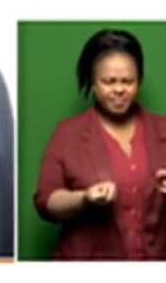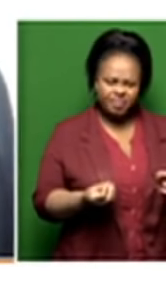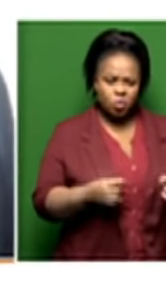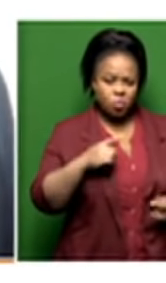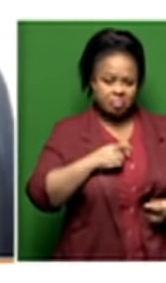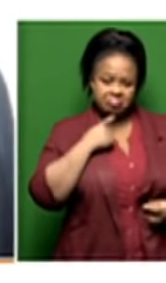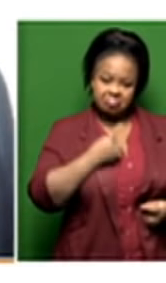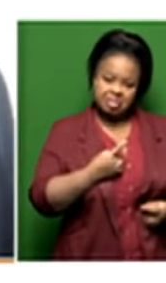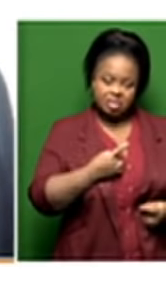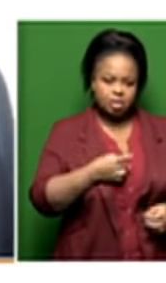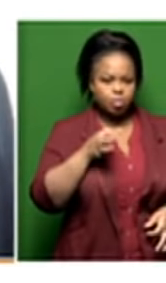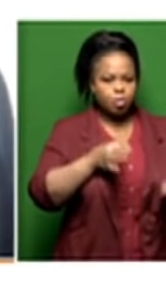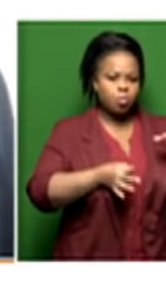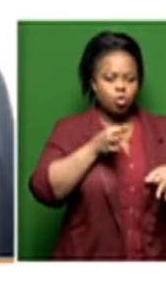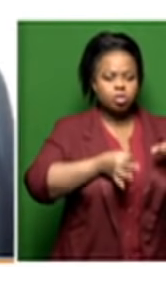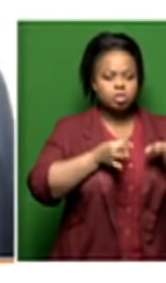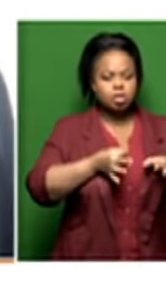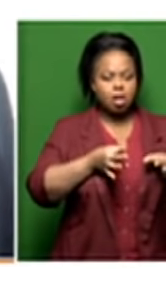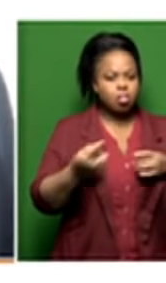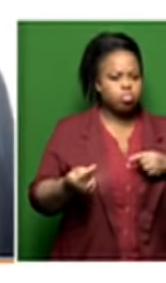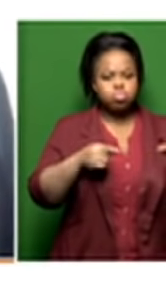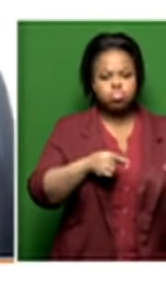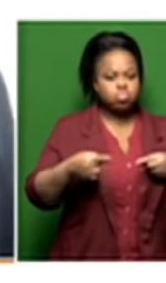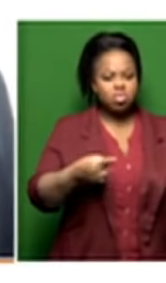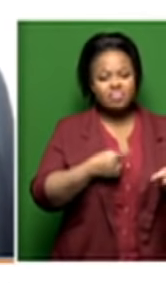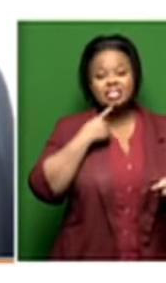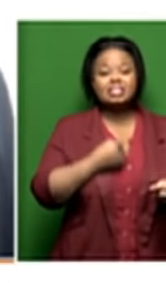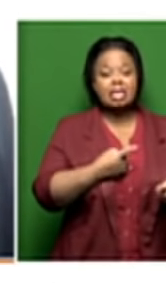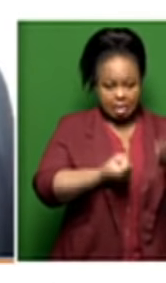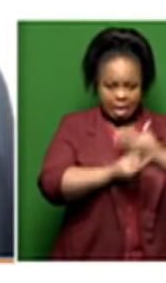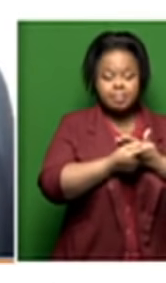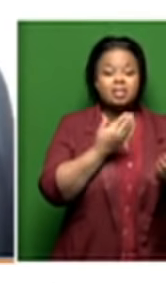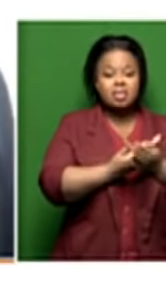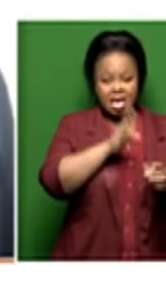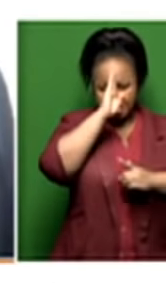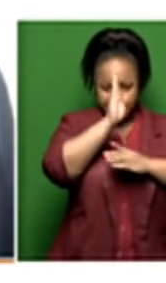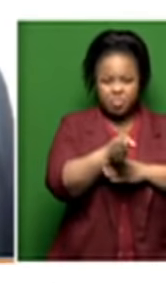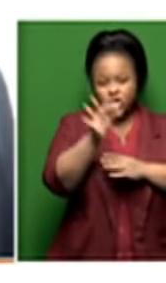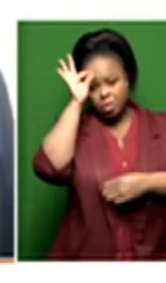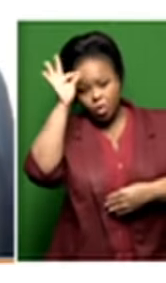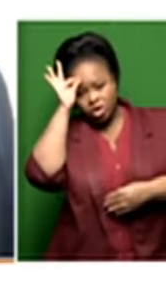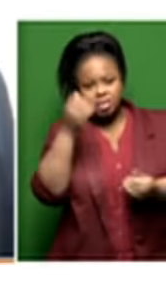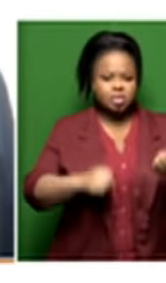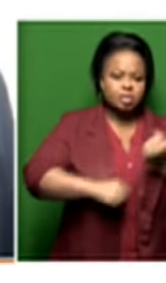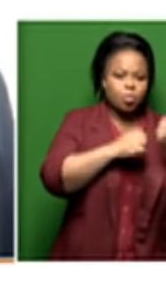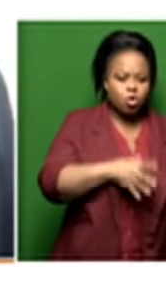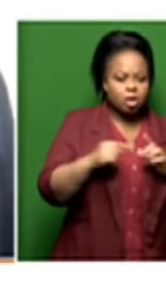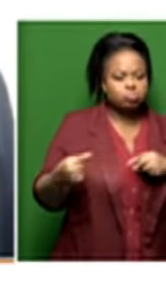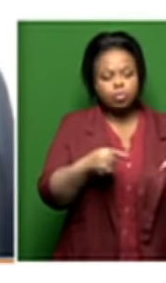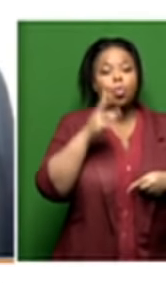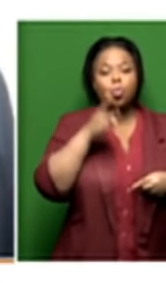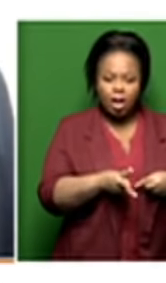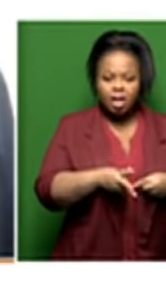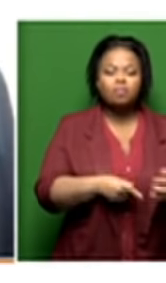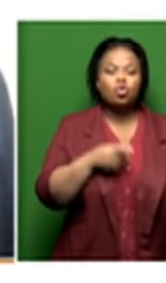a political upheaval, of a possible bloodshed and confrontation between those supporting former